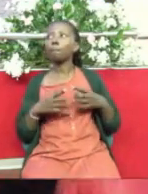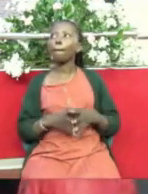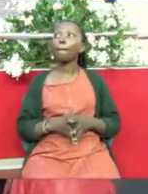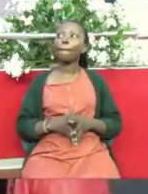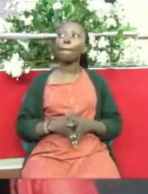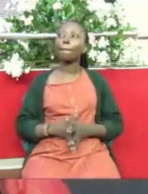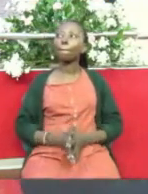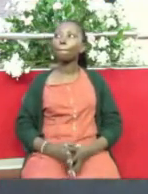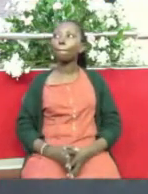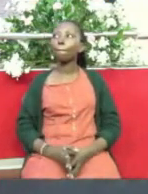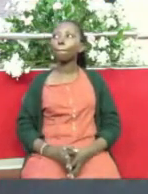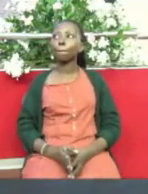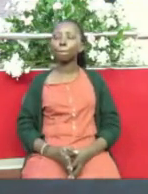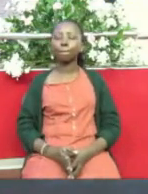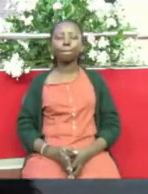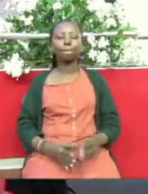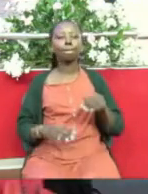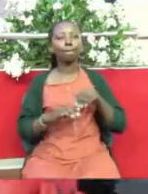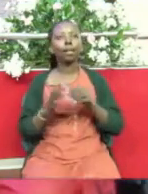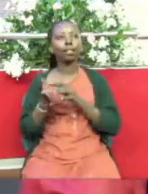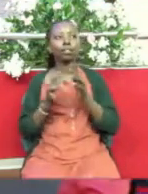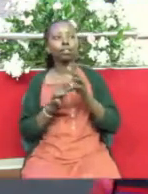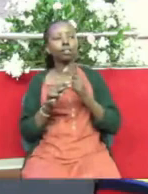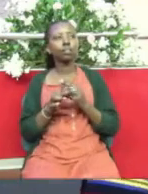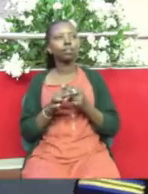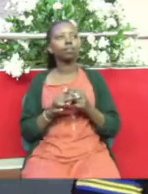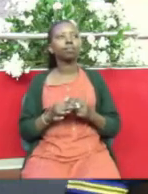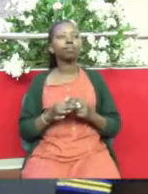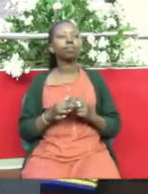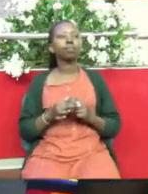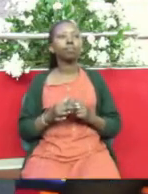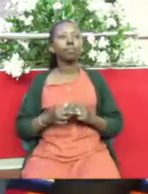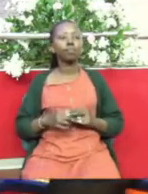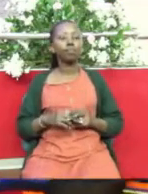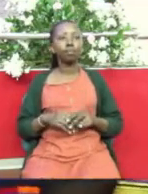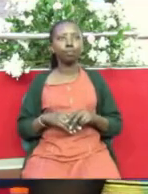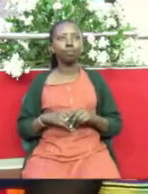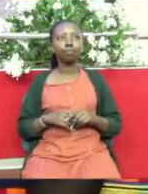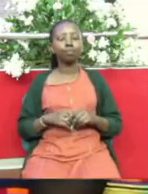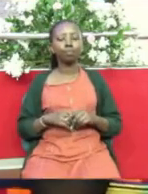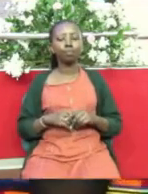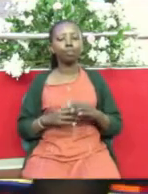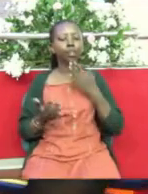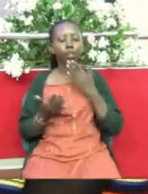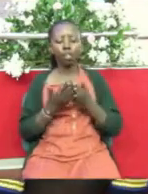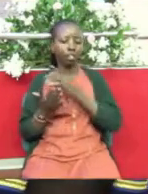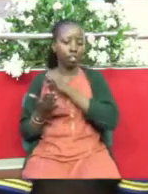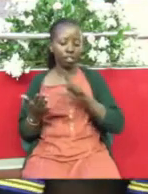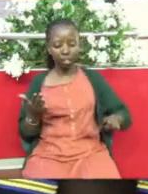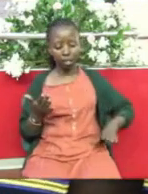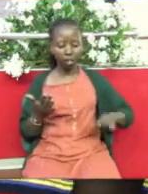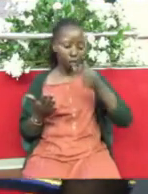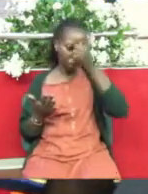you. In the mighty name of Jesus, in the mighty name of Jesus, we thank the Lord because he